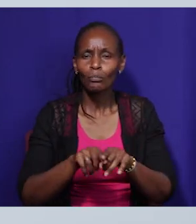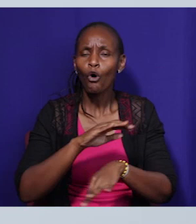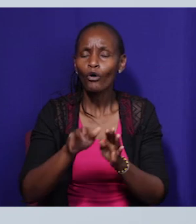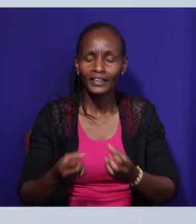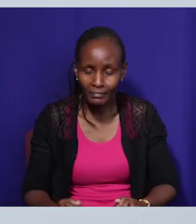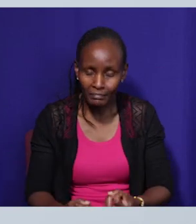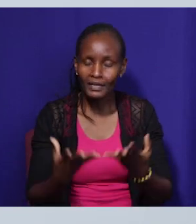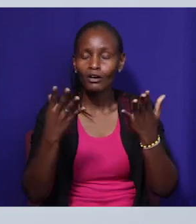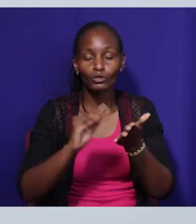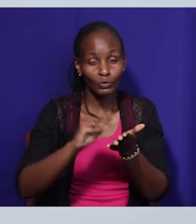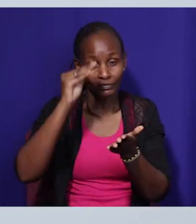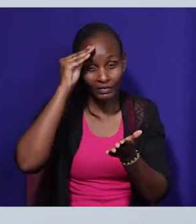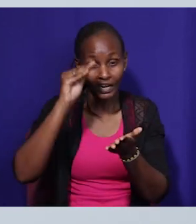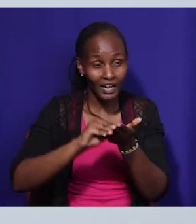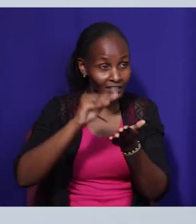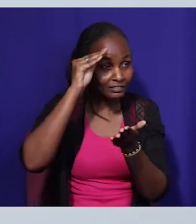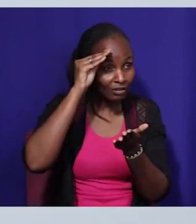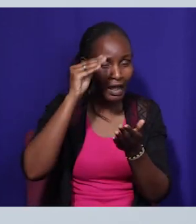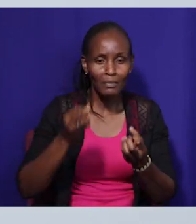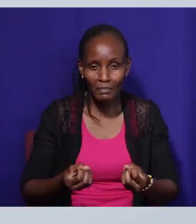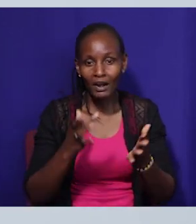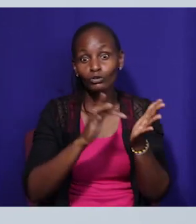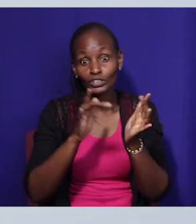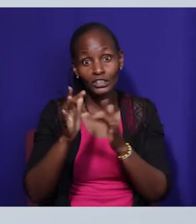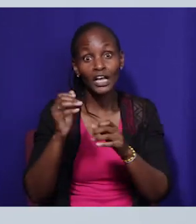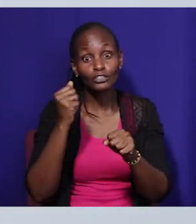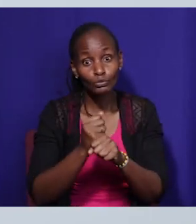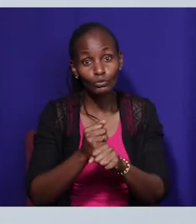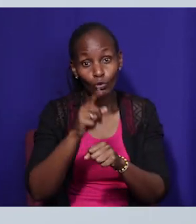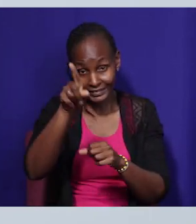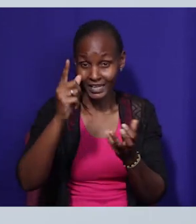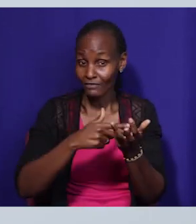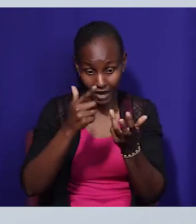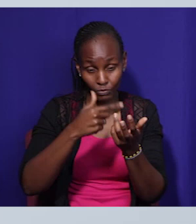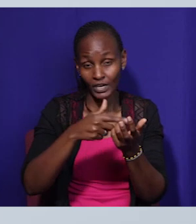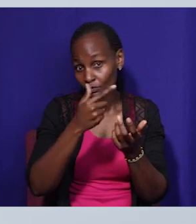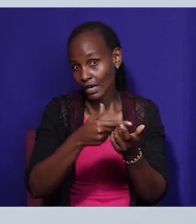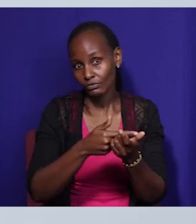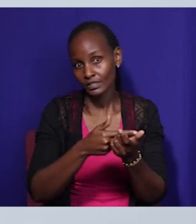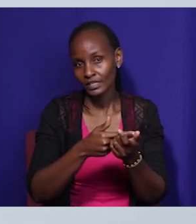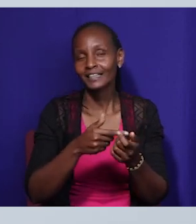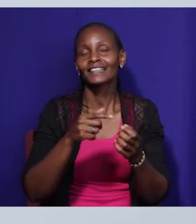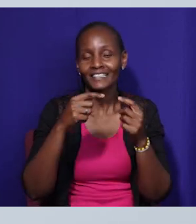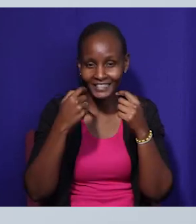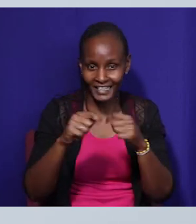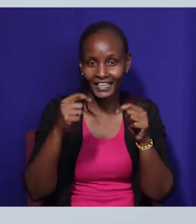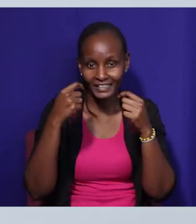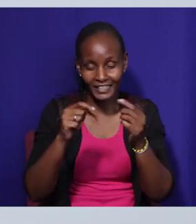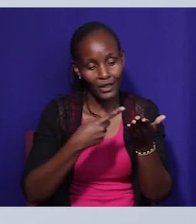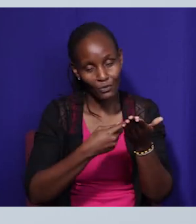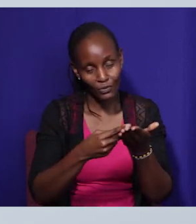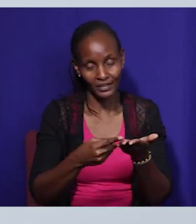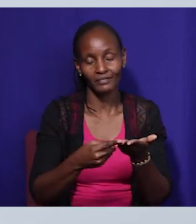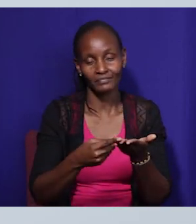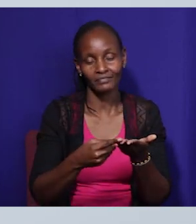learned, the miracles that Jesus did. Have you been counting them? Try and do it in the course of this